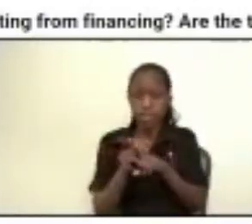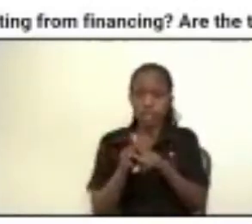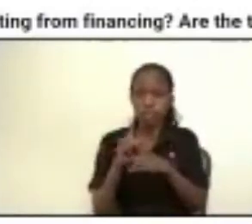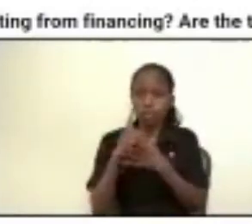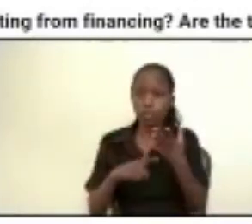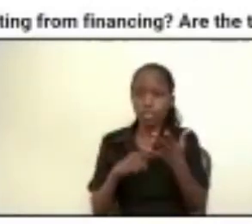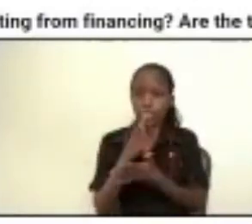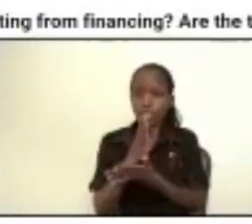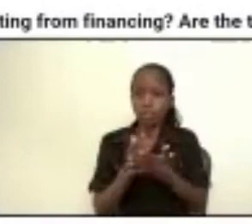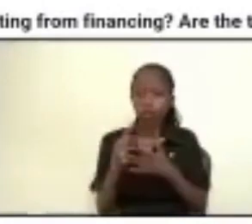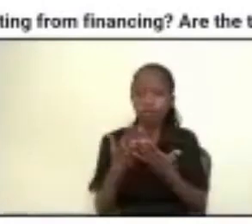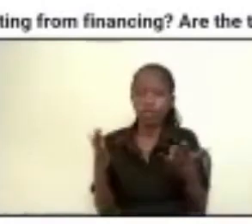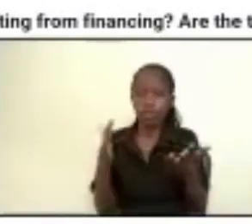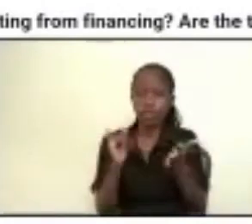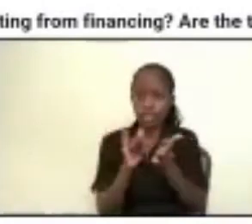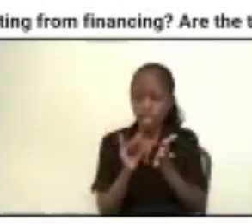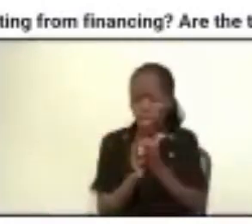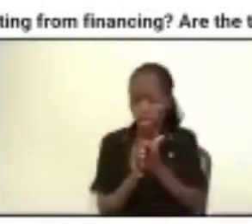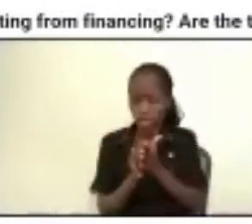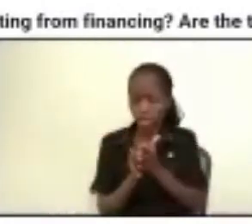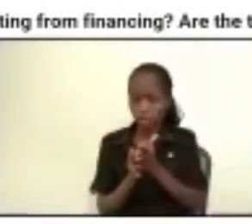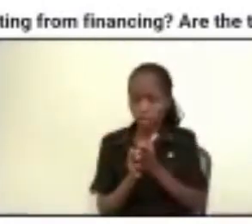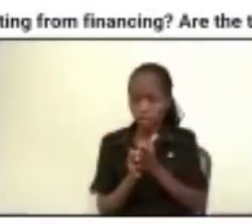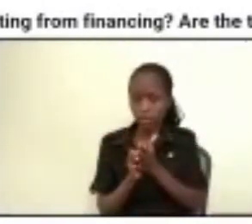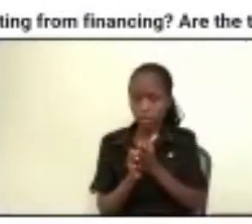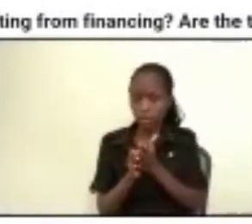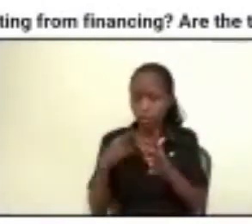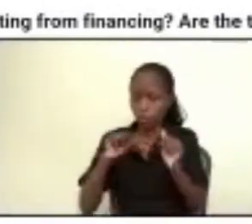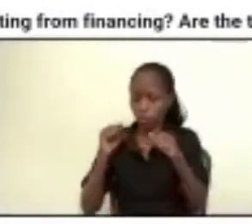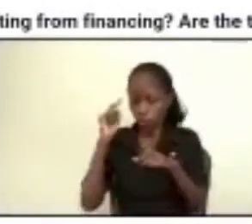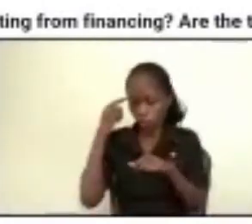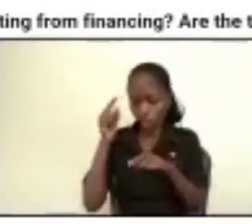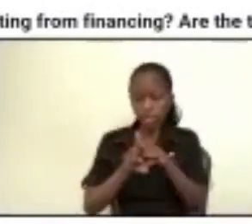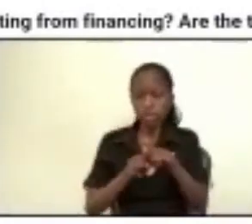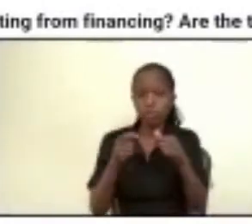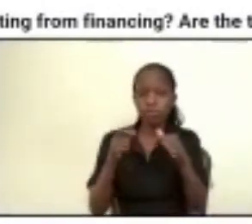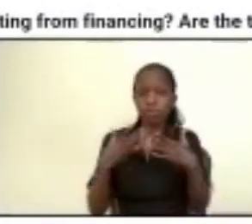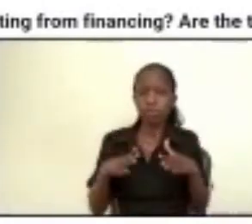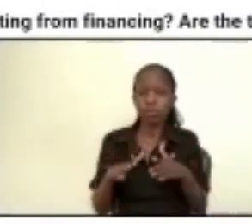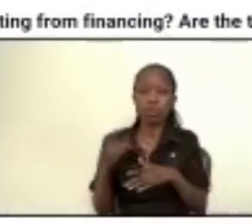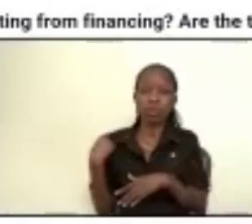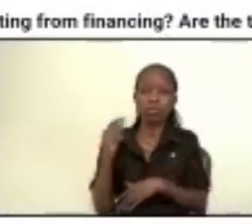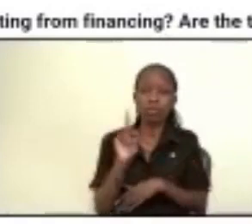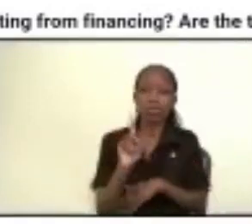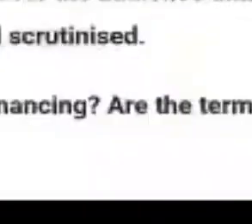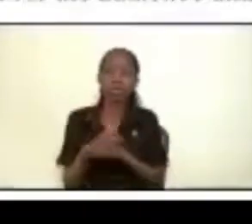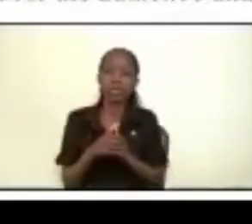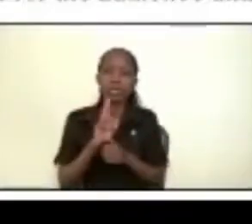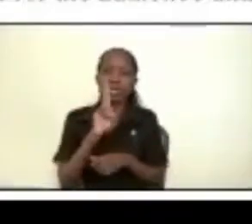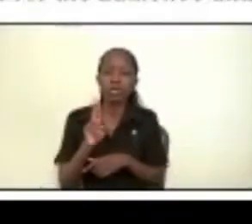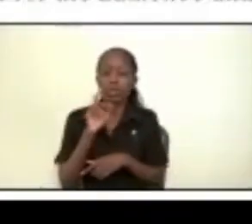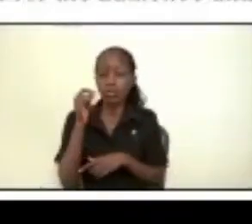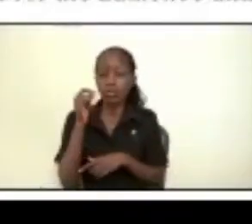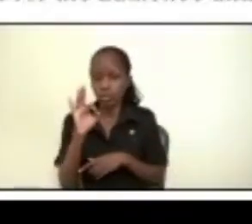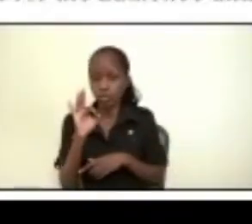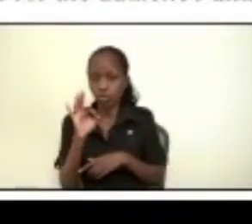elements that defines the narrative. What are some of the things that we can consider as journalists? Well, one is the use of sources, which I think